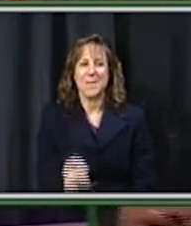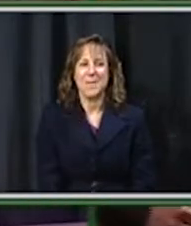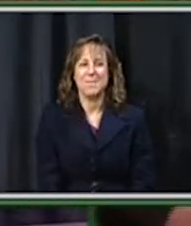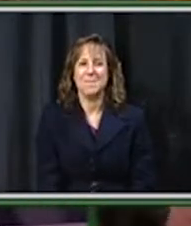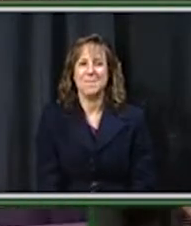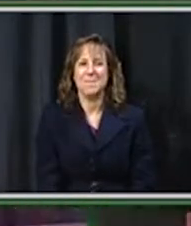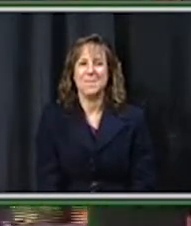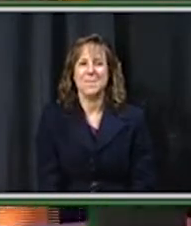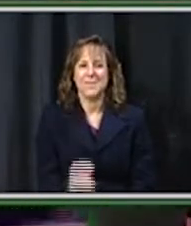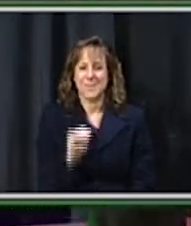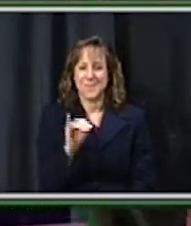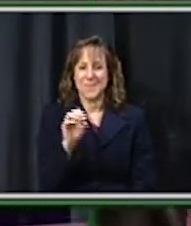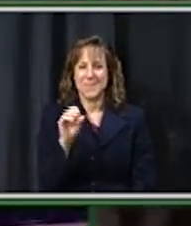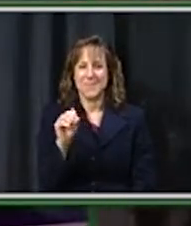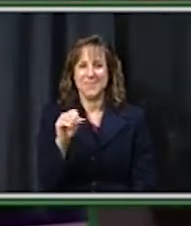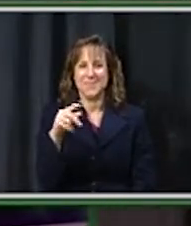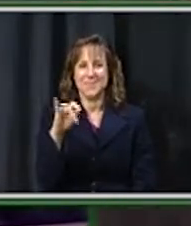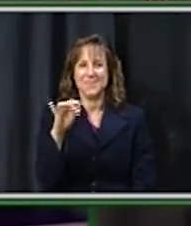Mitch Higgins.